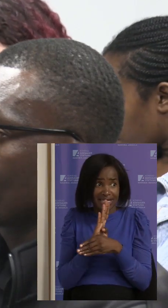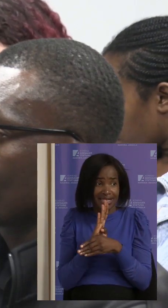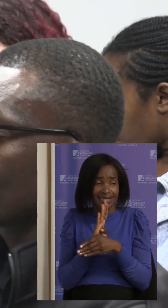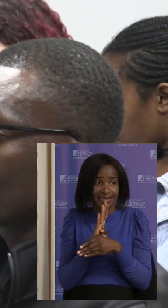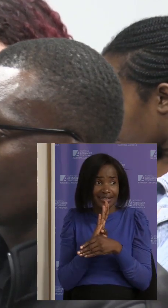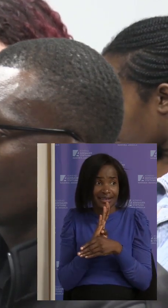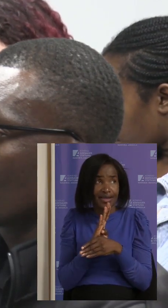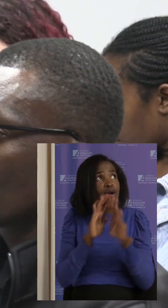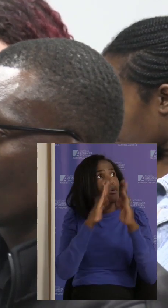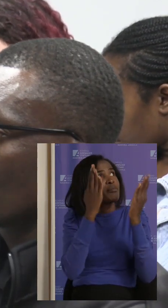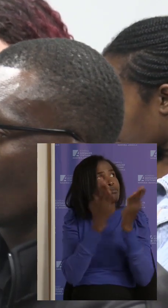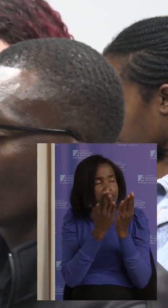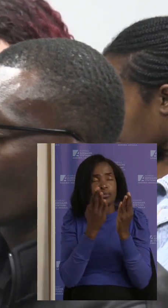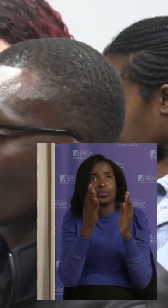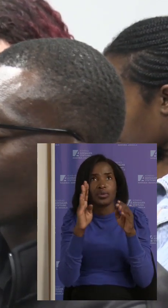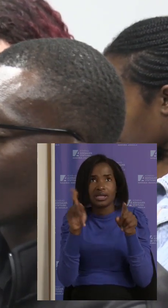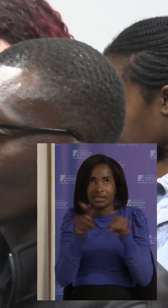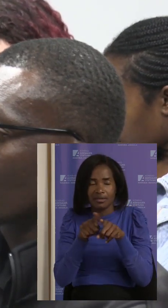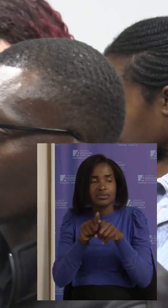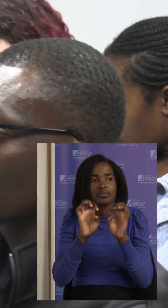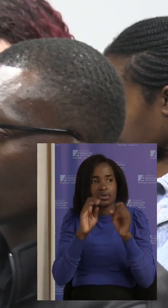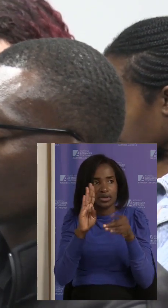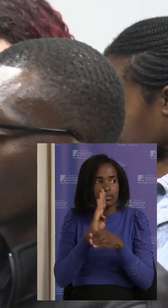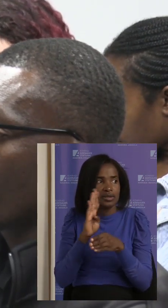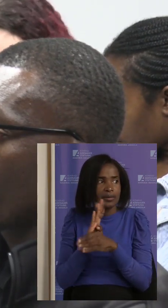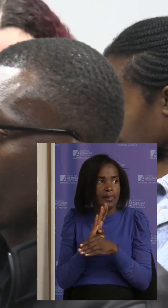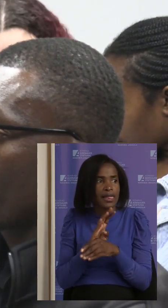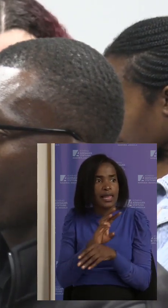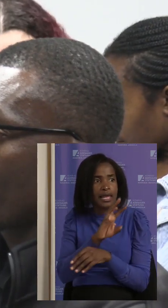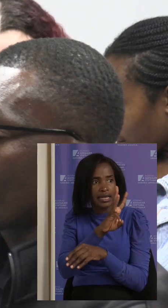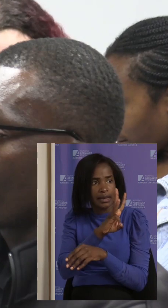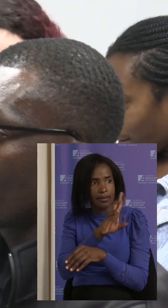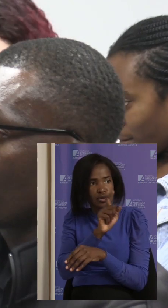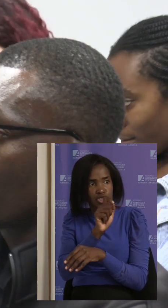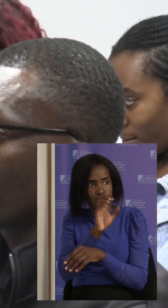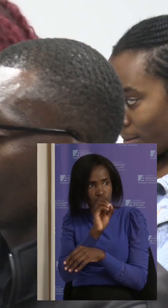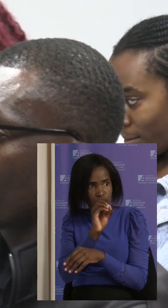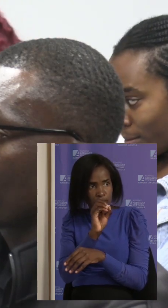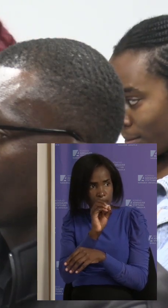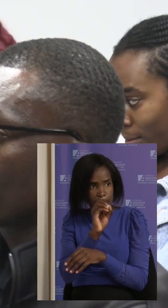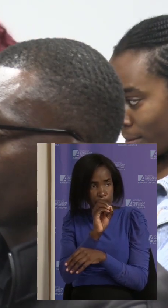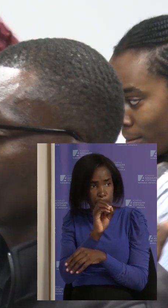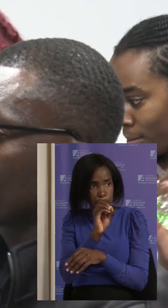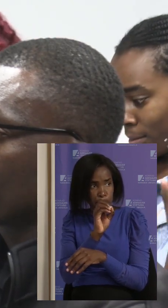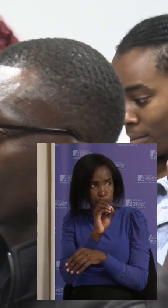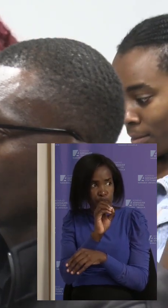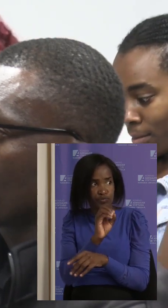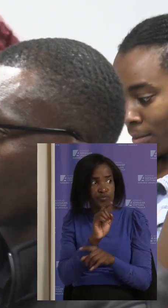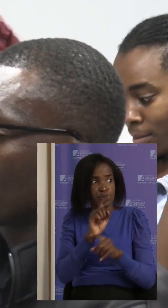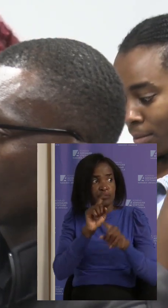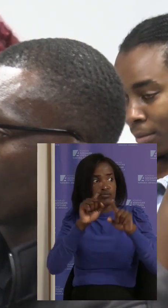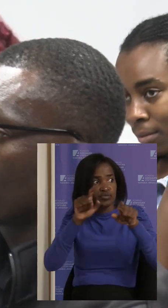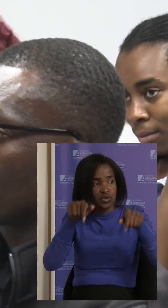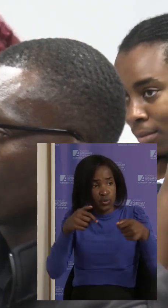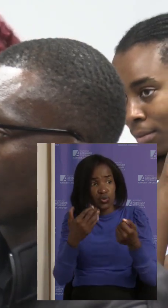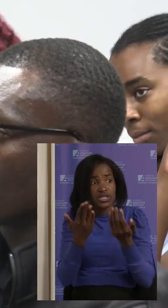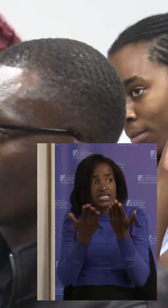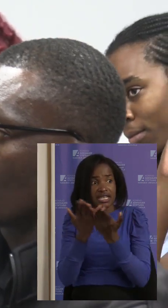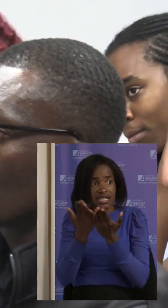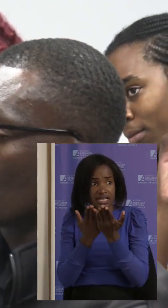in the whole world, because of WTO have decided that goods and services is going to